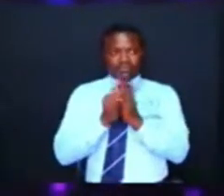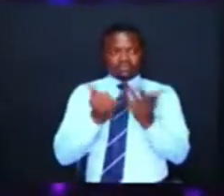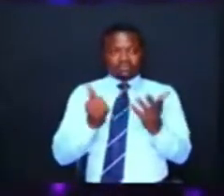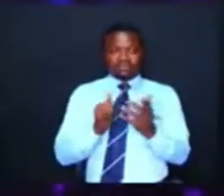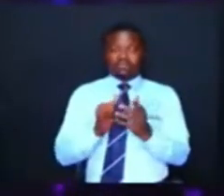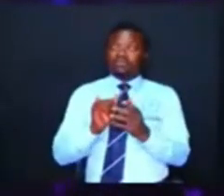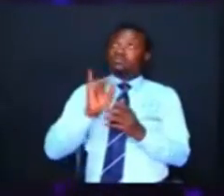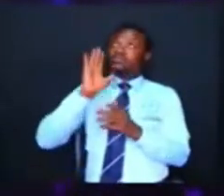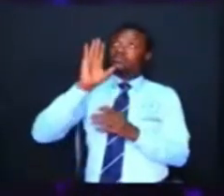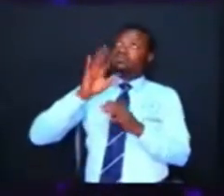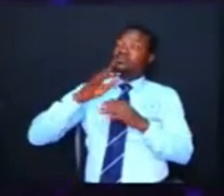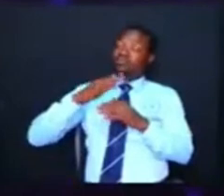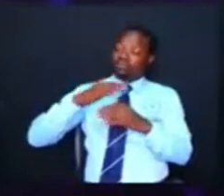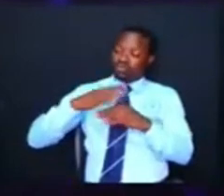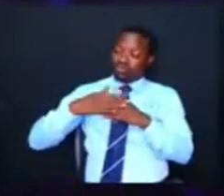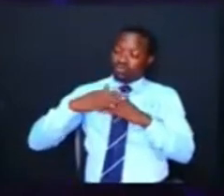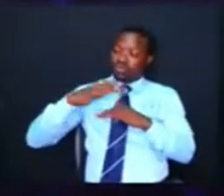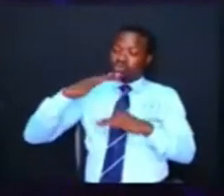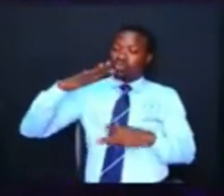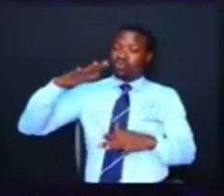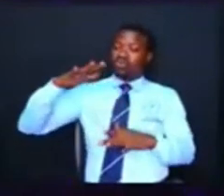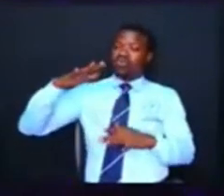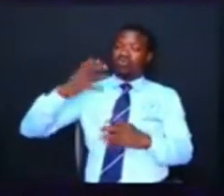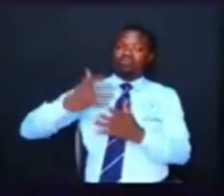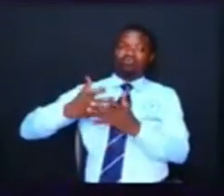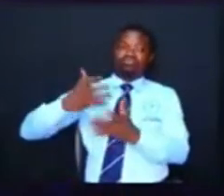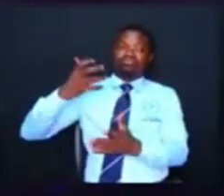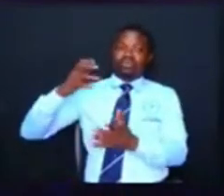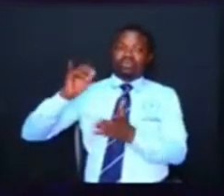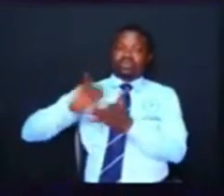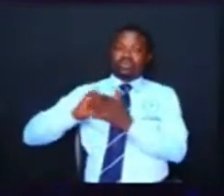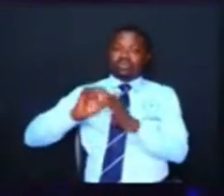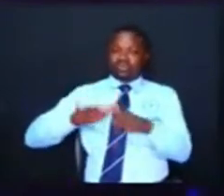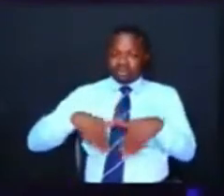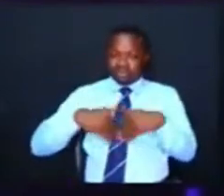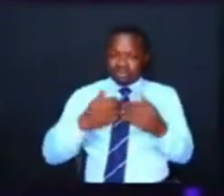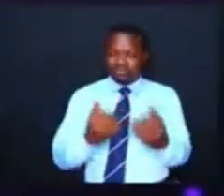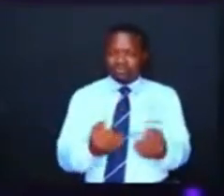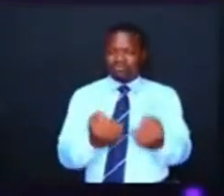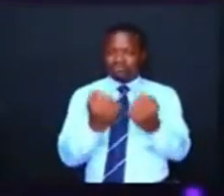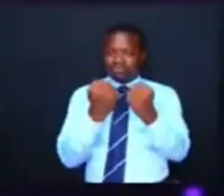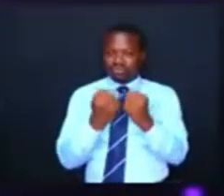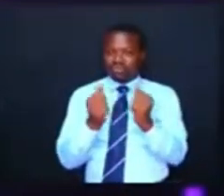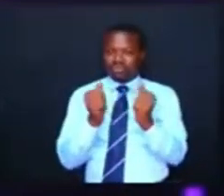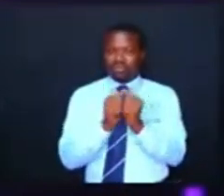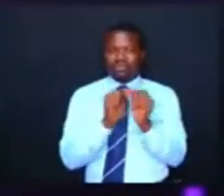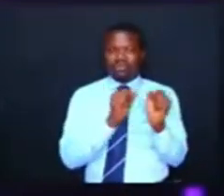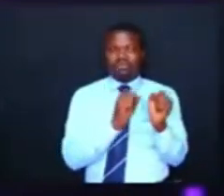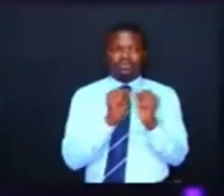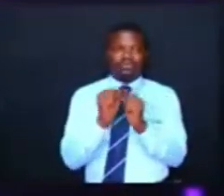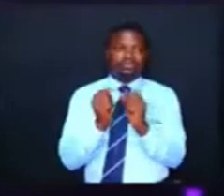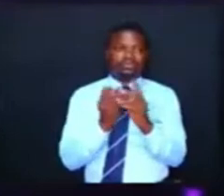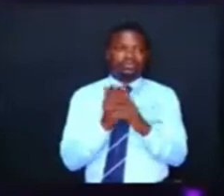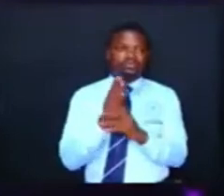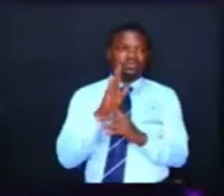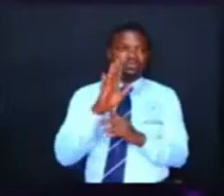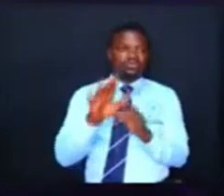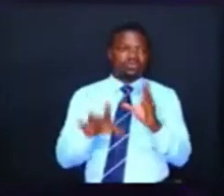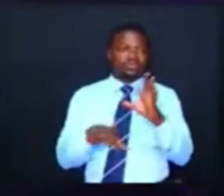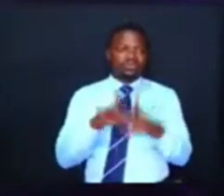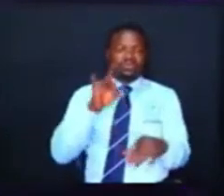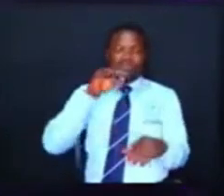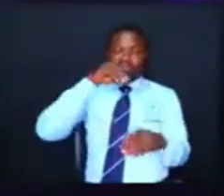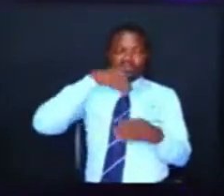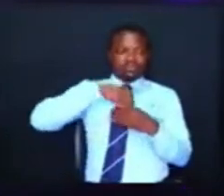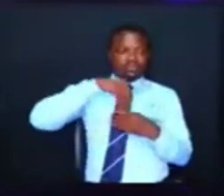his glorious riches he might strengthen you with power through his Spirit in your inner being. Say